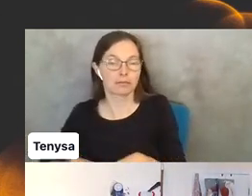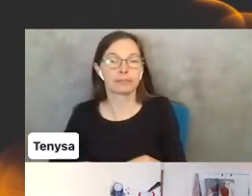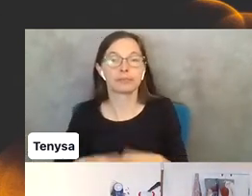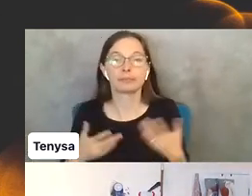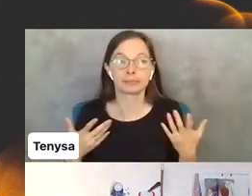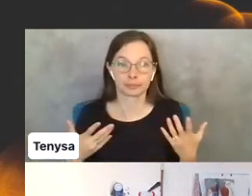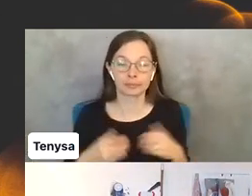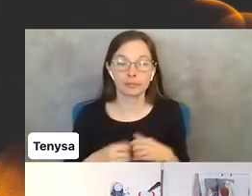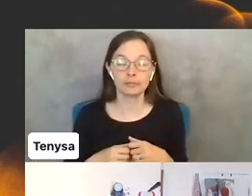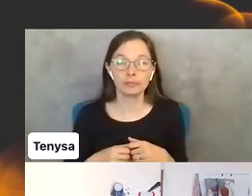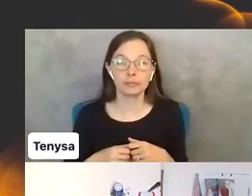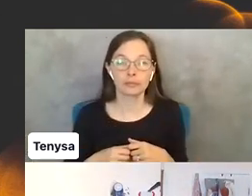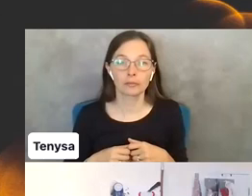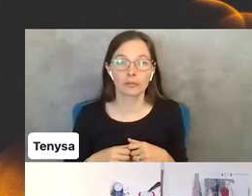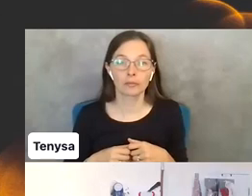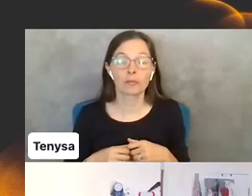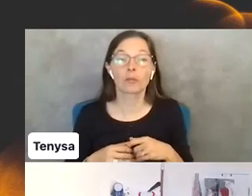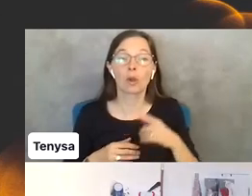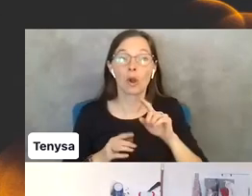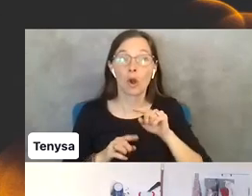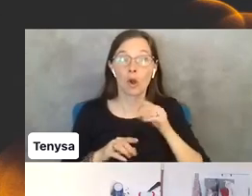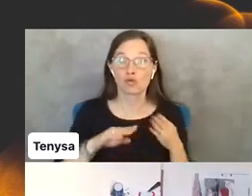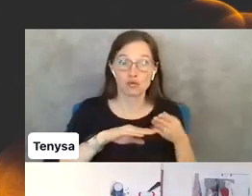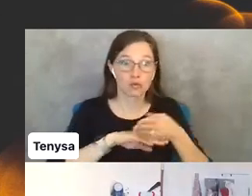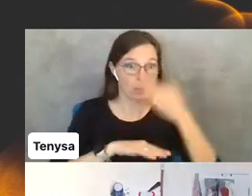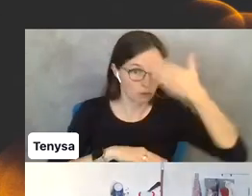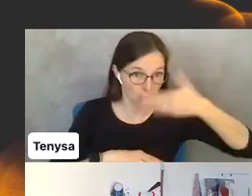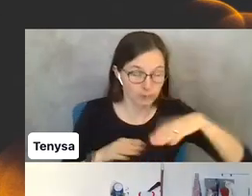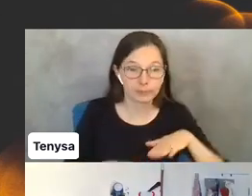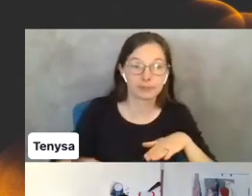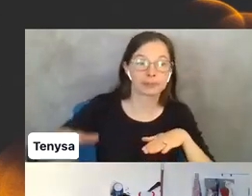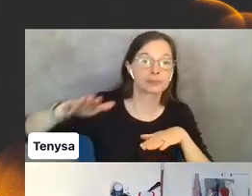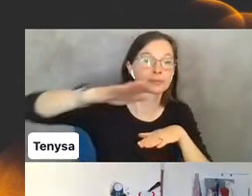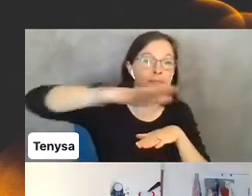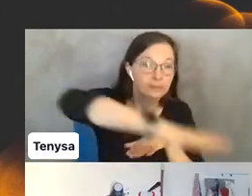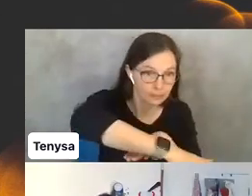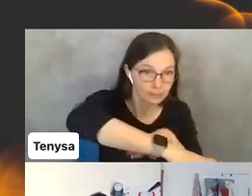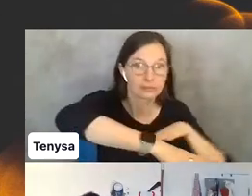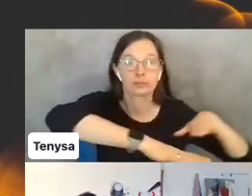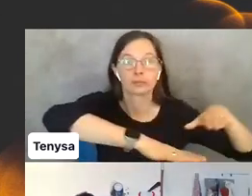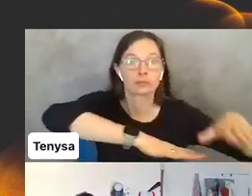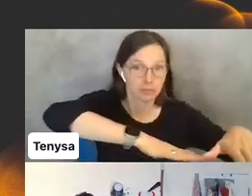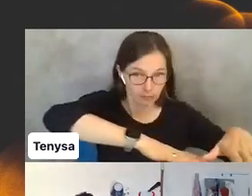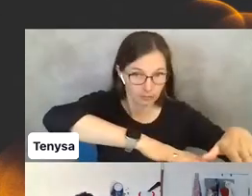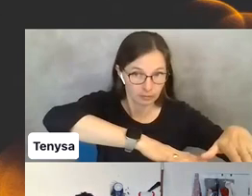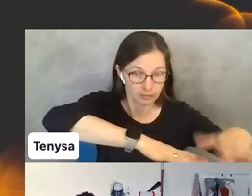So crossing forward, back leg in front of the front leg. This one follows.